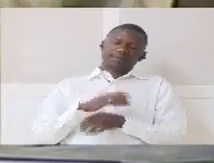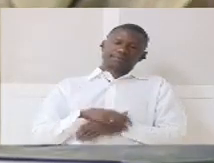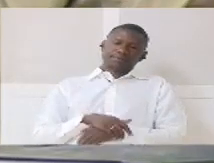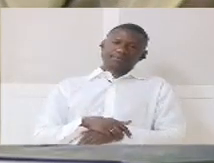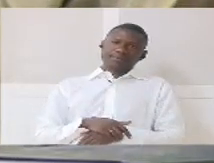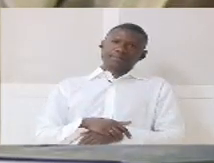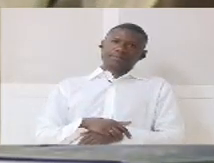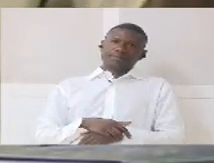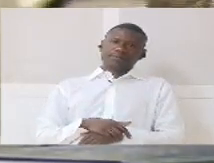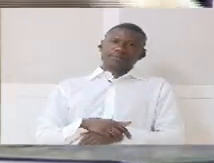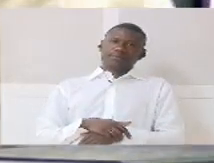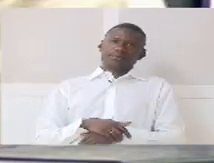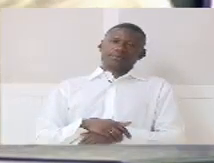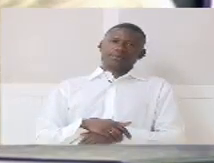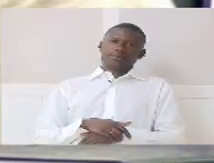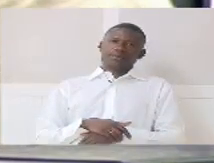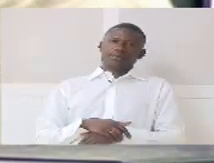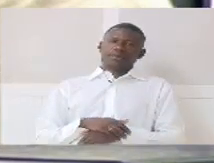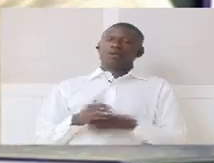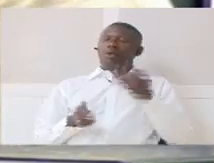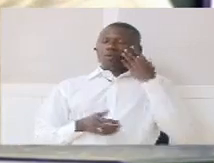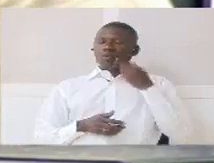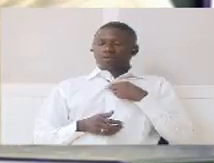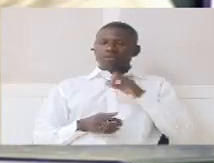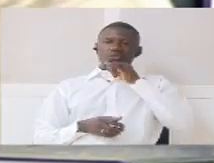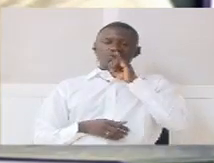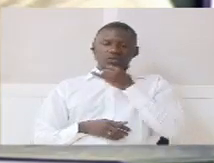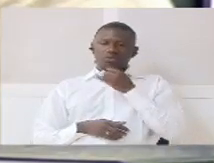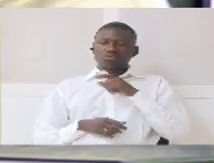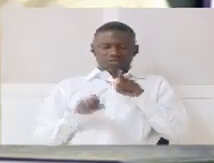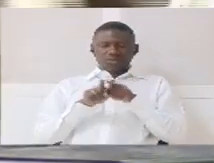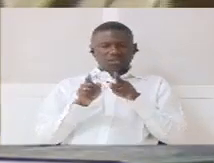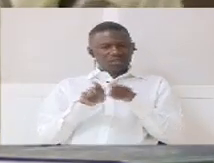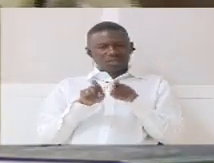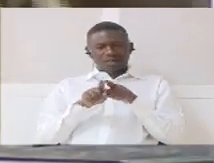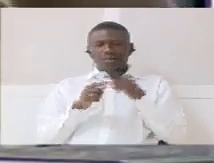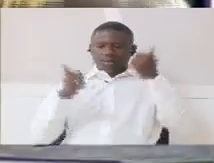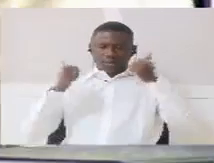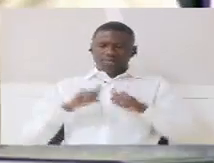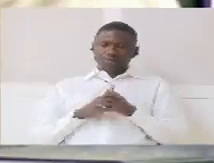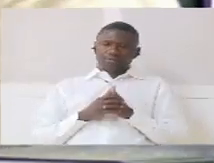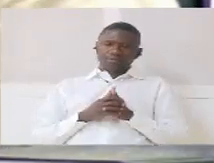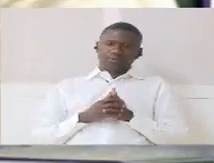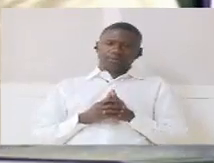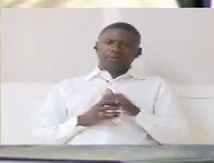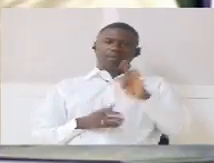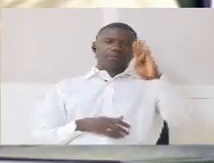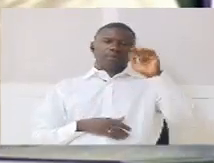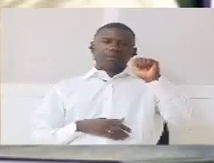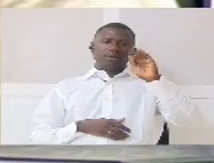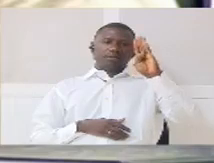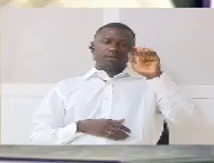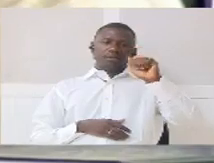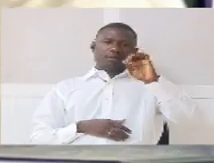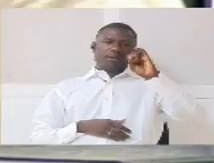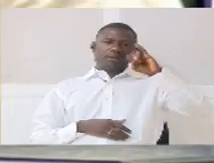And when I was in Joshua, similar scenario happened. When he was in Joshua, something like that happened again. Baba Lee is a living witness. Baba Lee